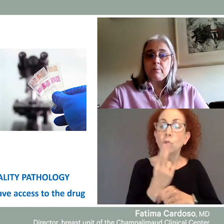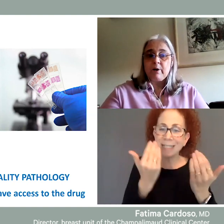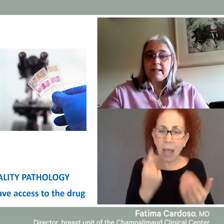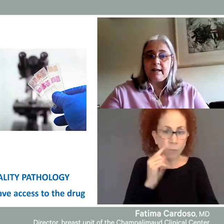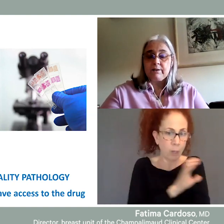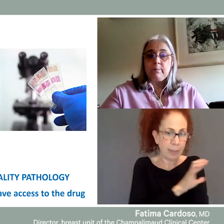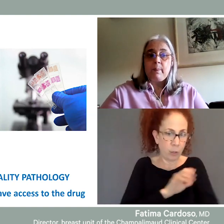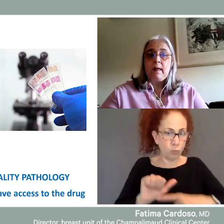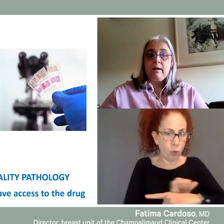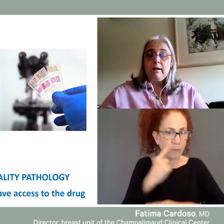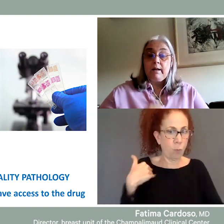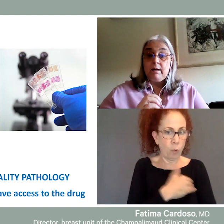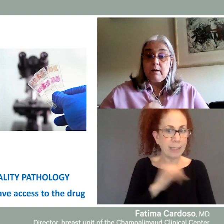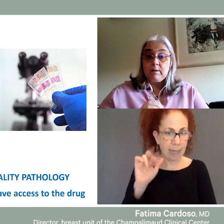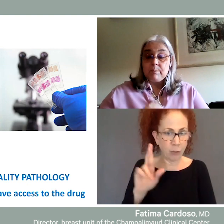practice for breast cancer,